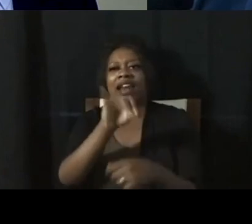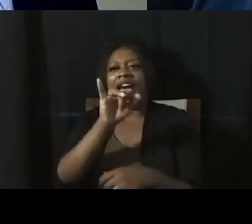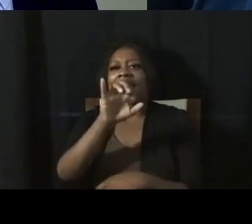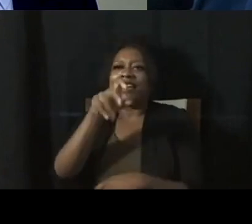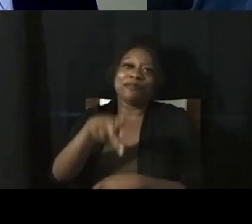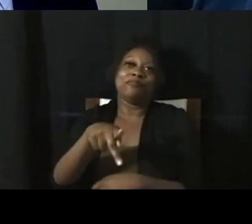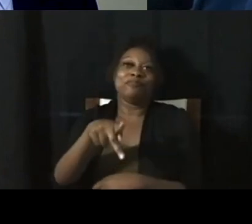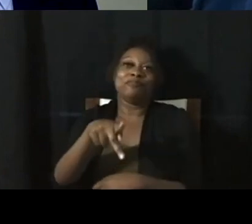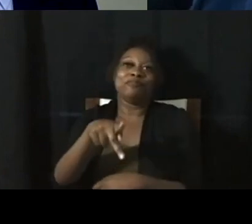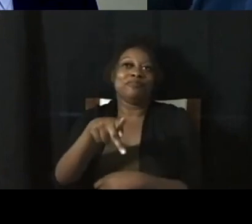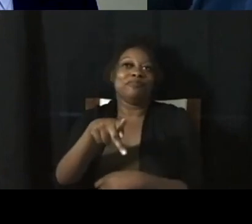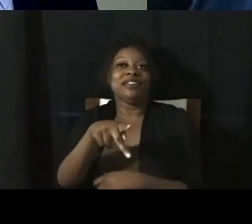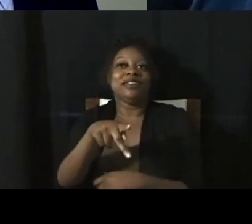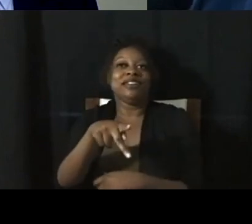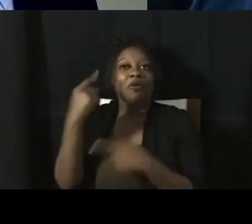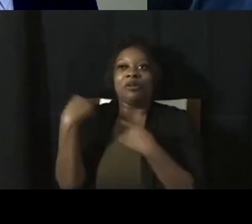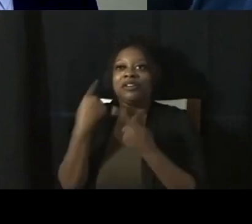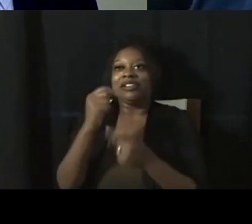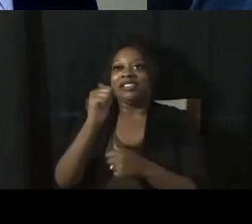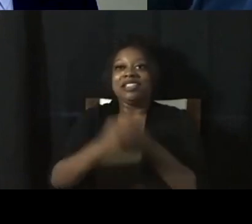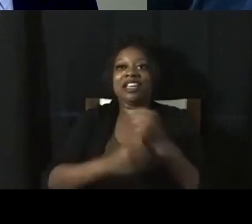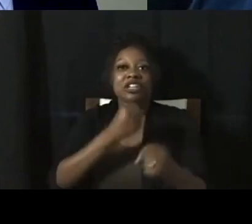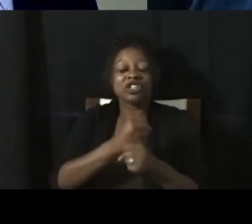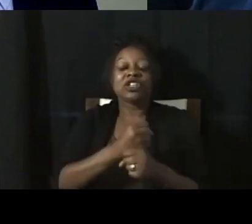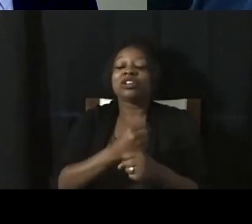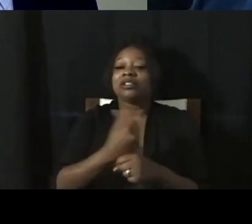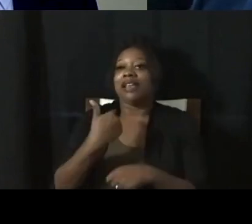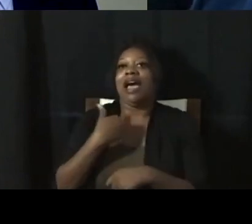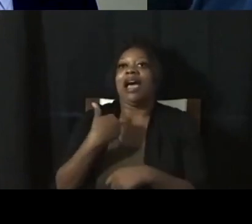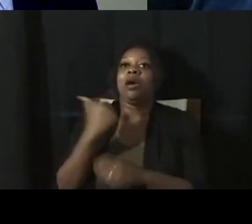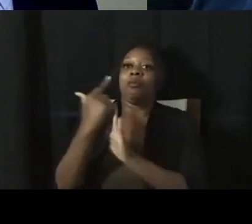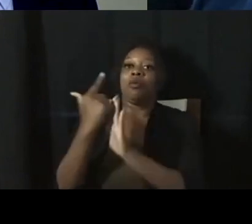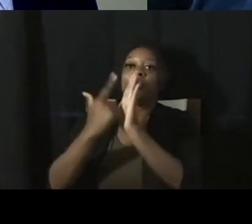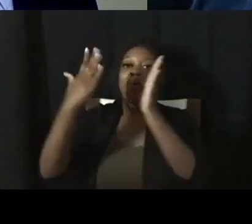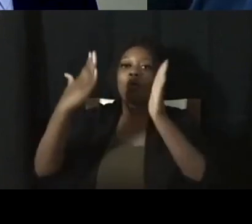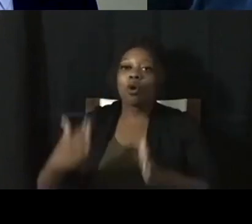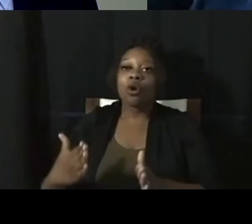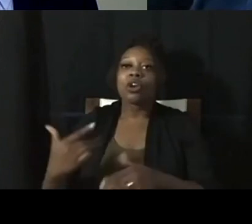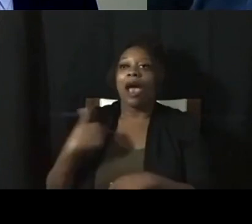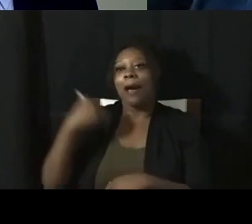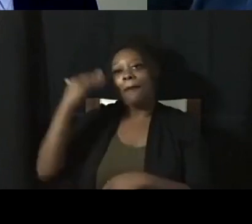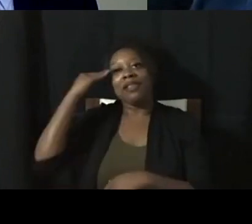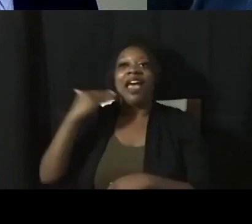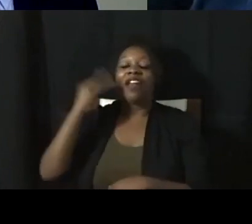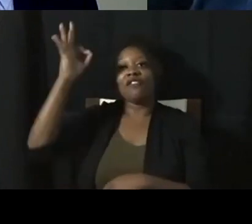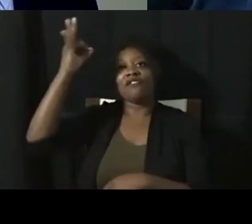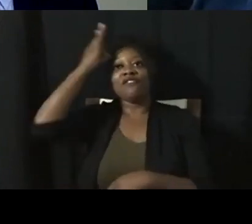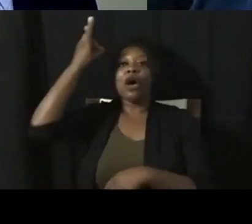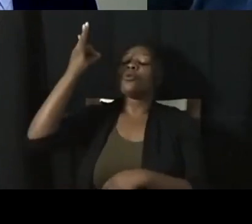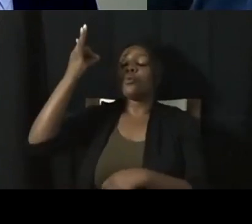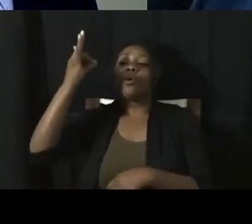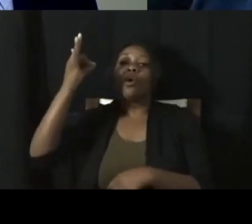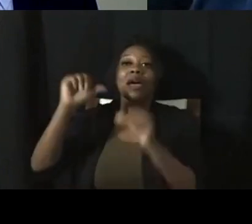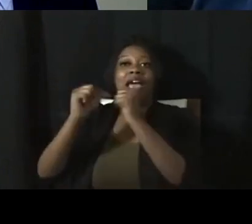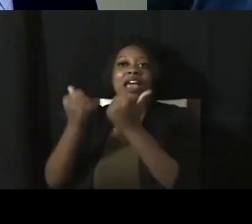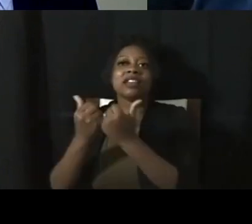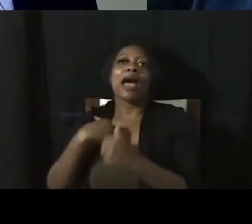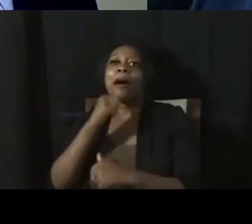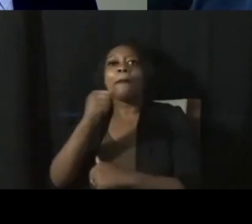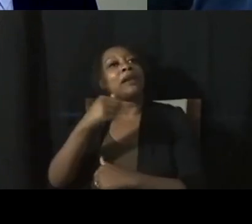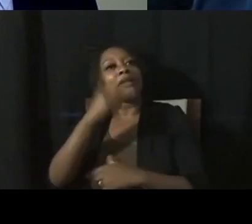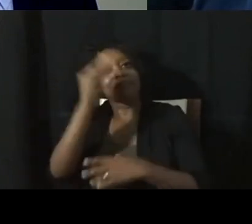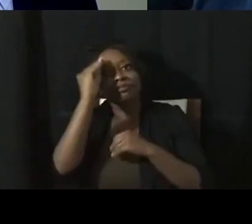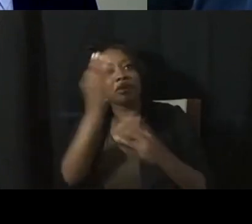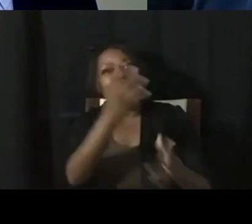am a lawyer and the head of a federal agency. I don't bring that up, obviously, but I know what I'm talking about in these areas. My wife